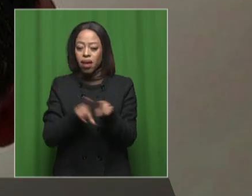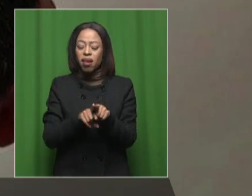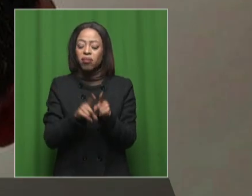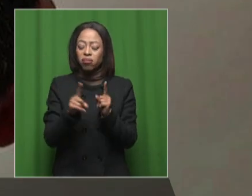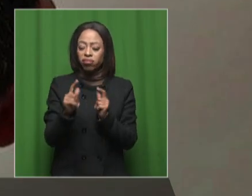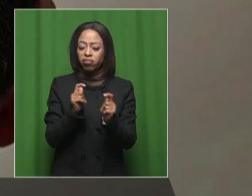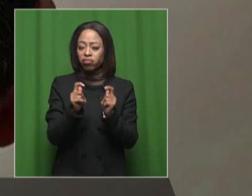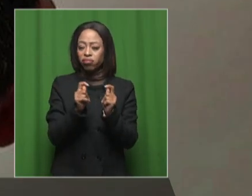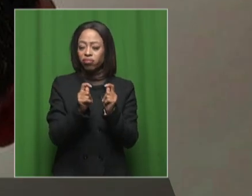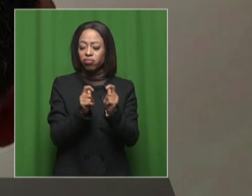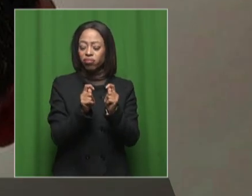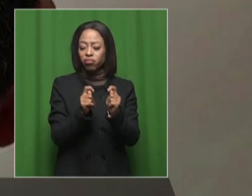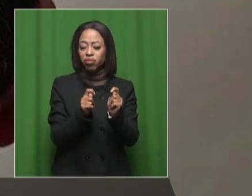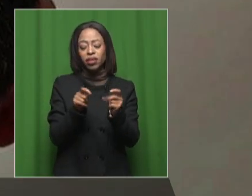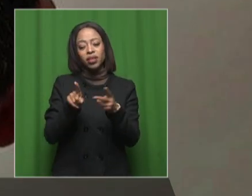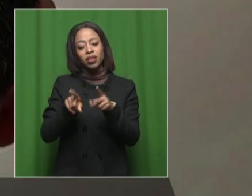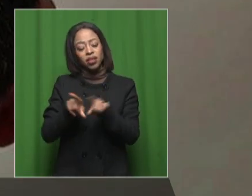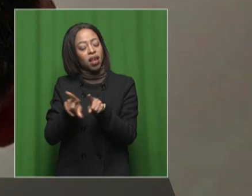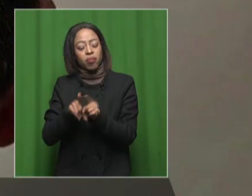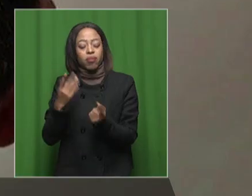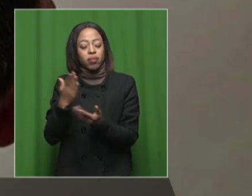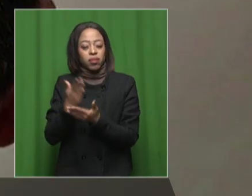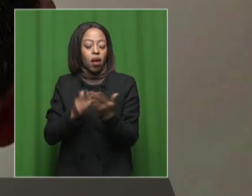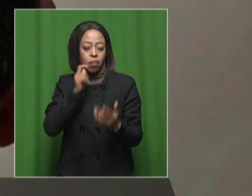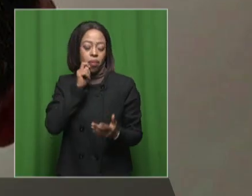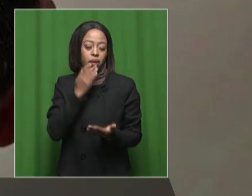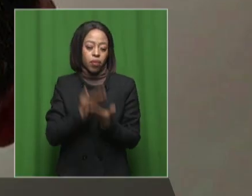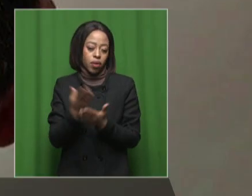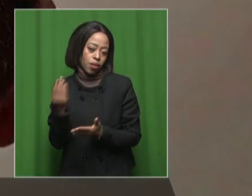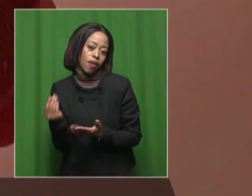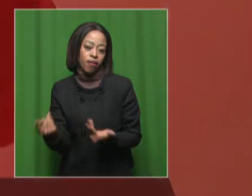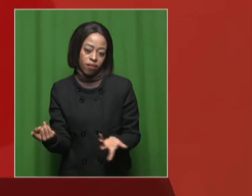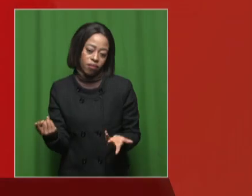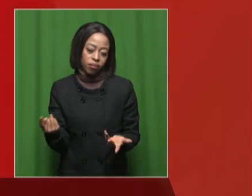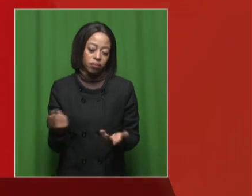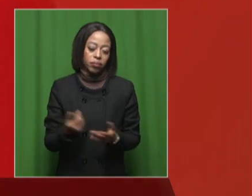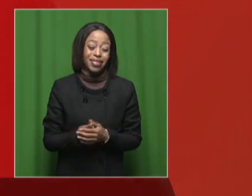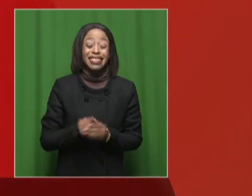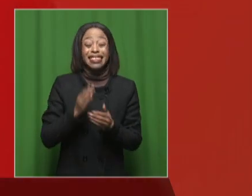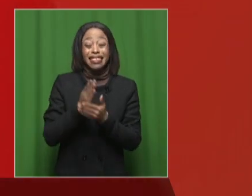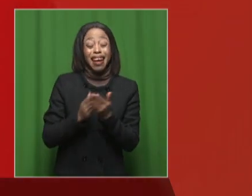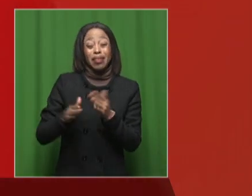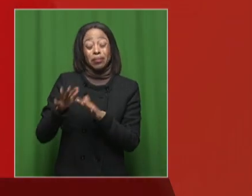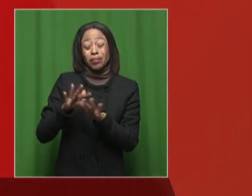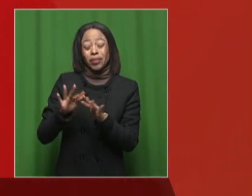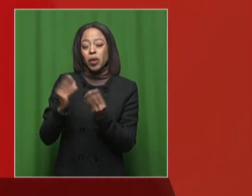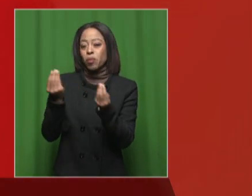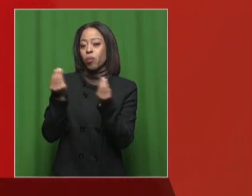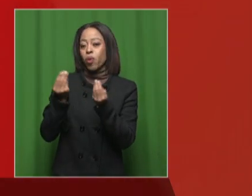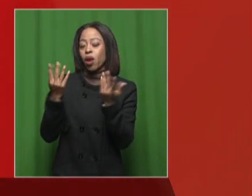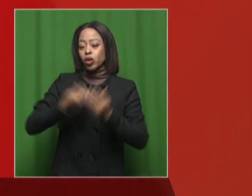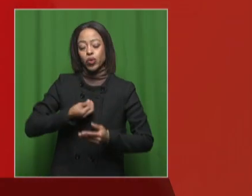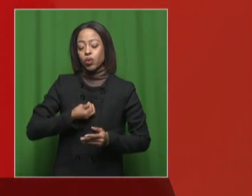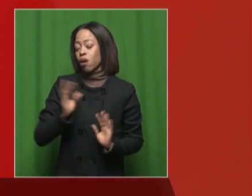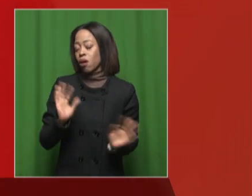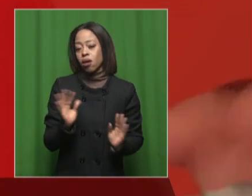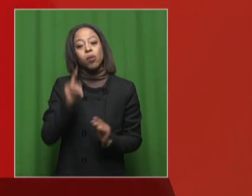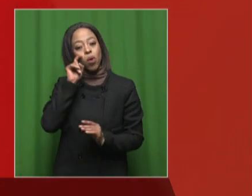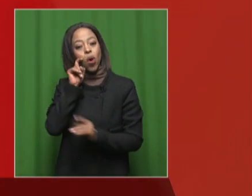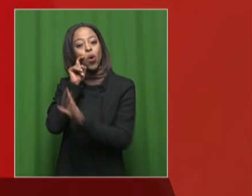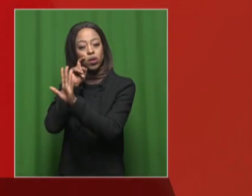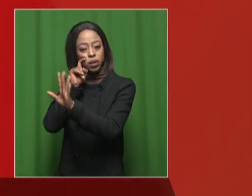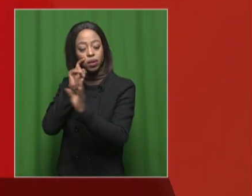as well as conditions like lichen planopilaris, which are not so common in young children. So that would